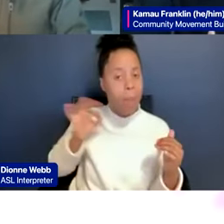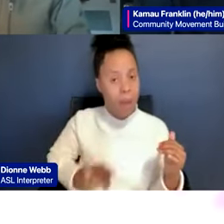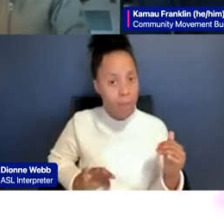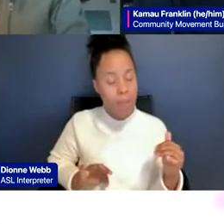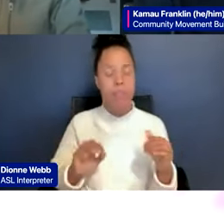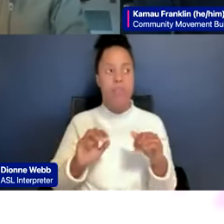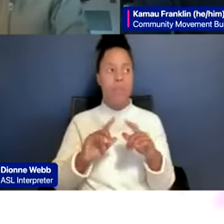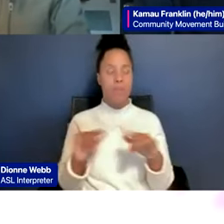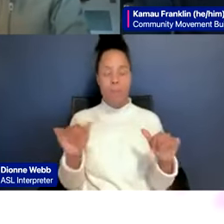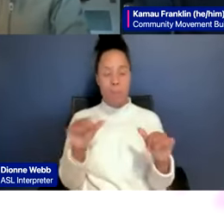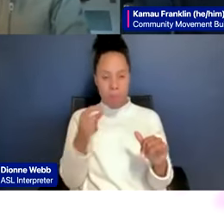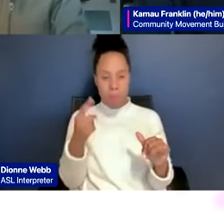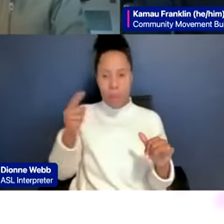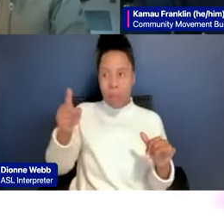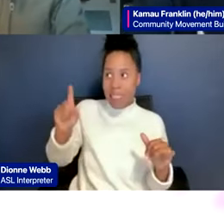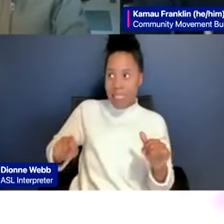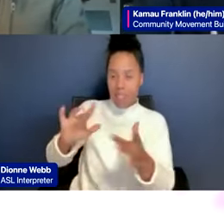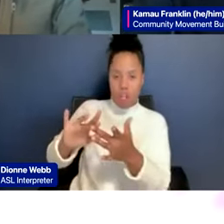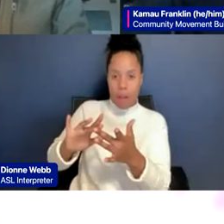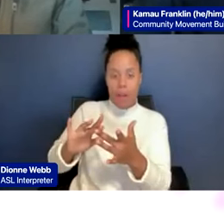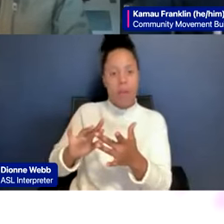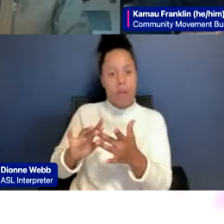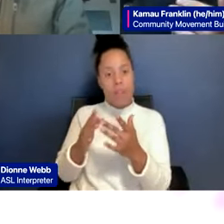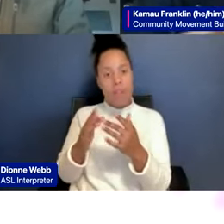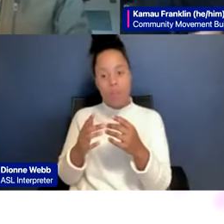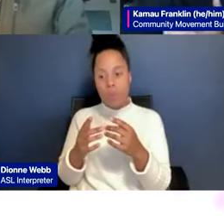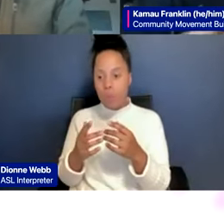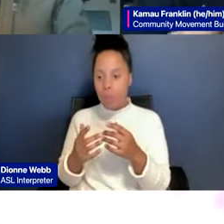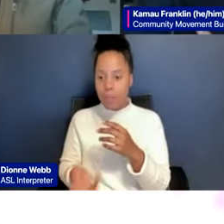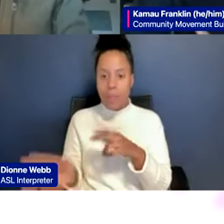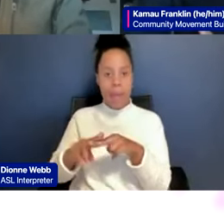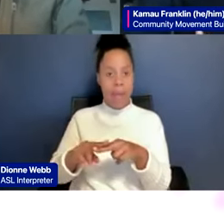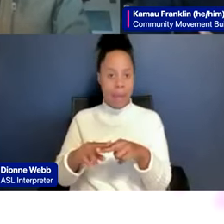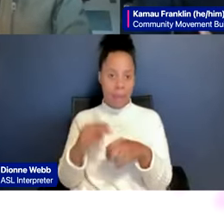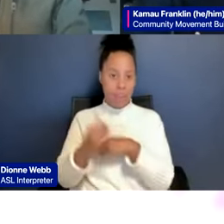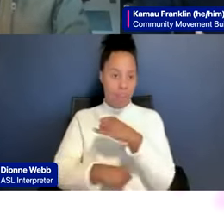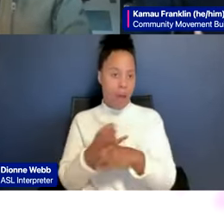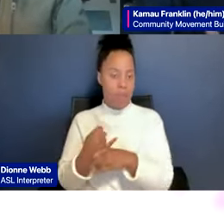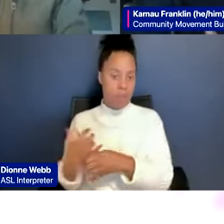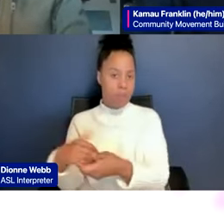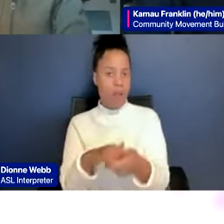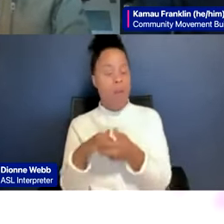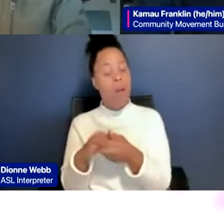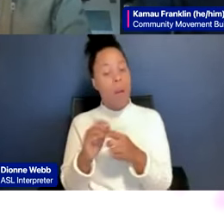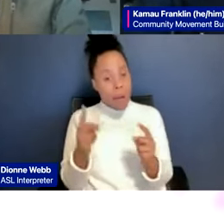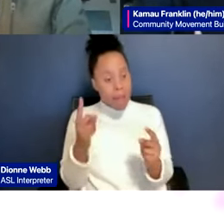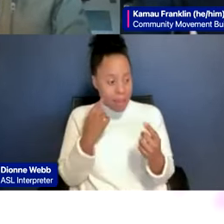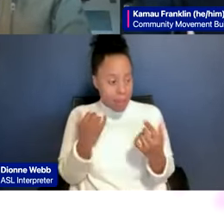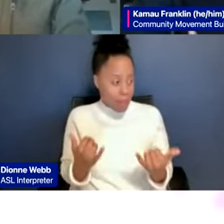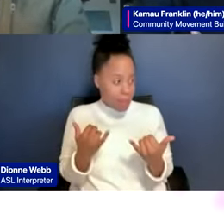internet to gain international solidarity or to break away. But I do think in this day and time, the way it has been